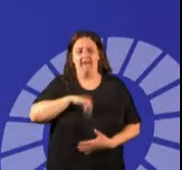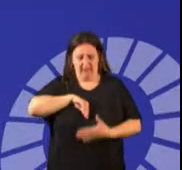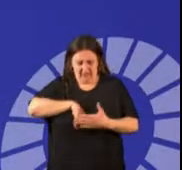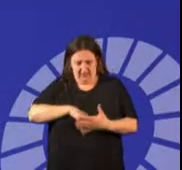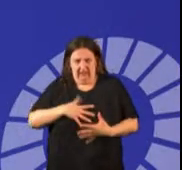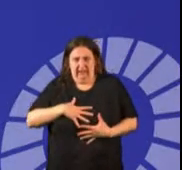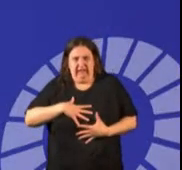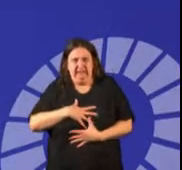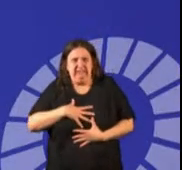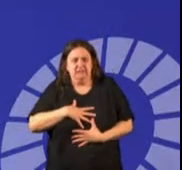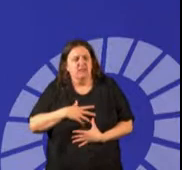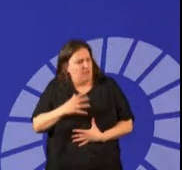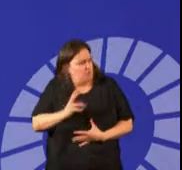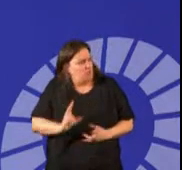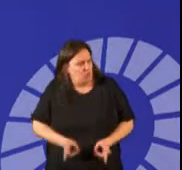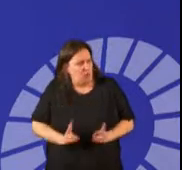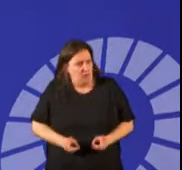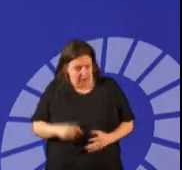love.